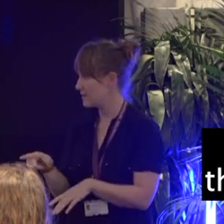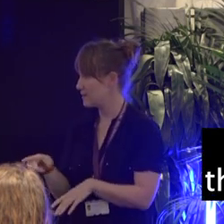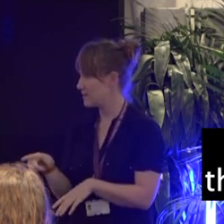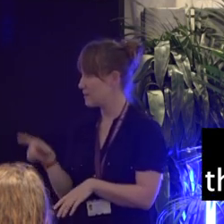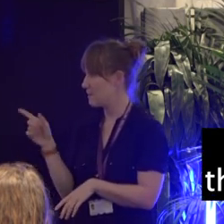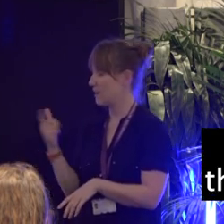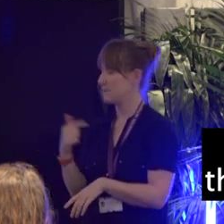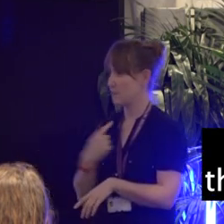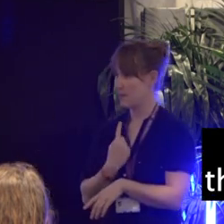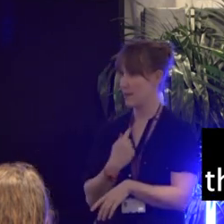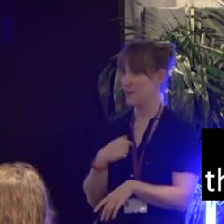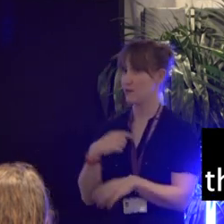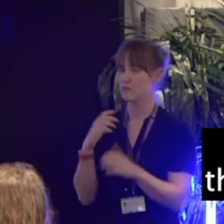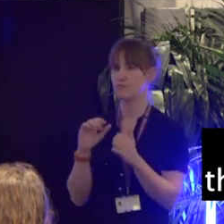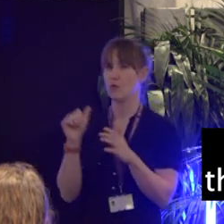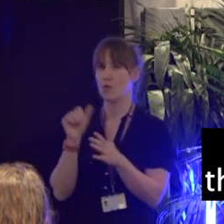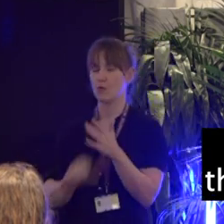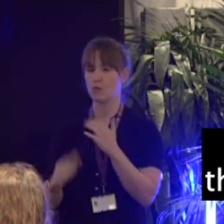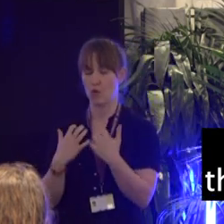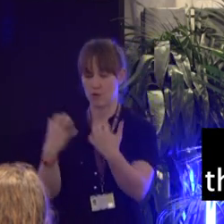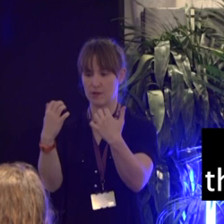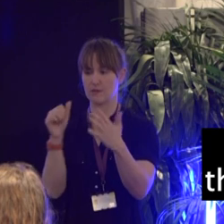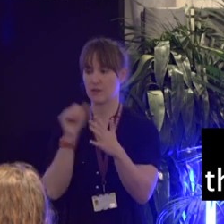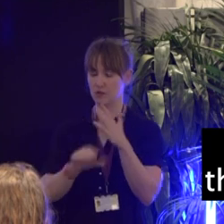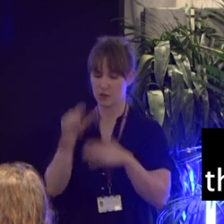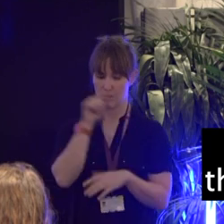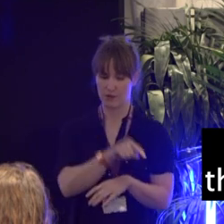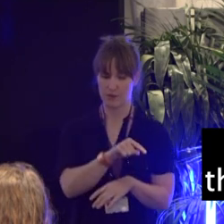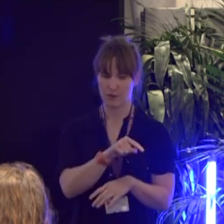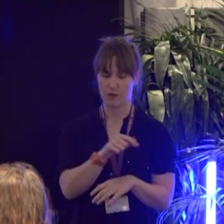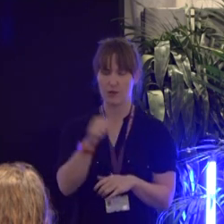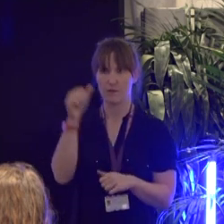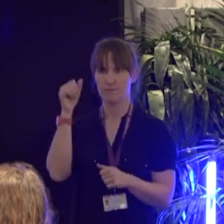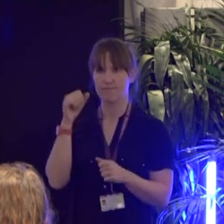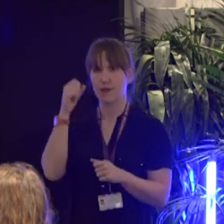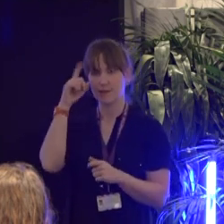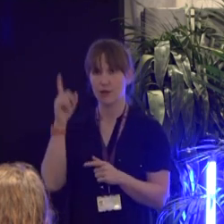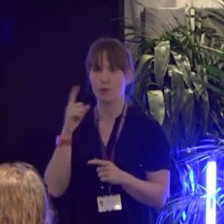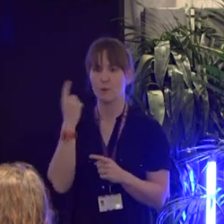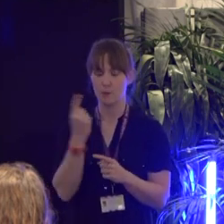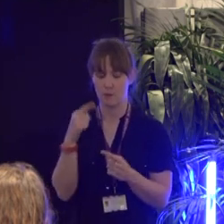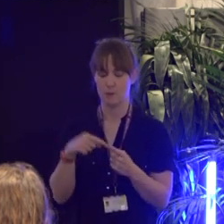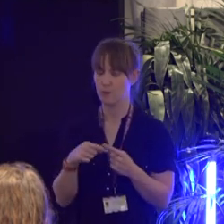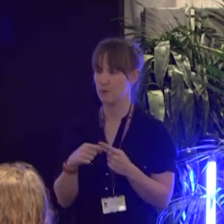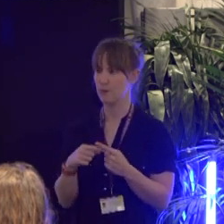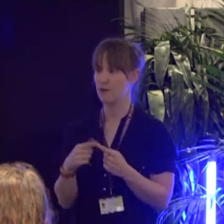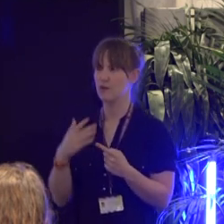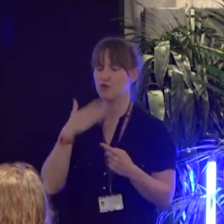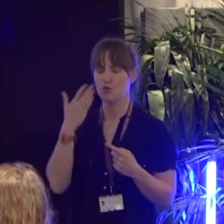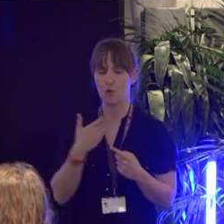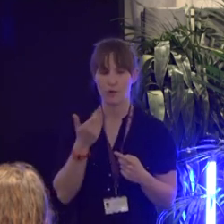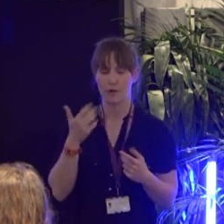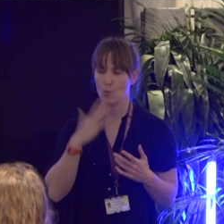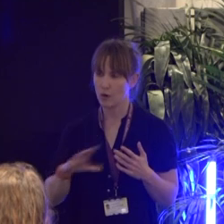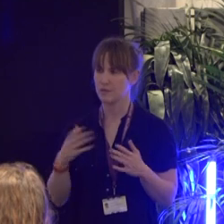your audience at the start, then you've got an idea of who they are, what story they want to actually tell, how to